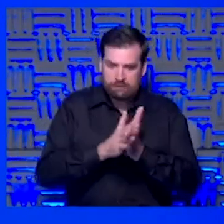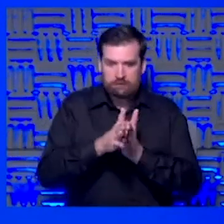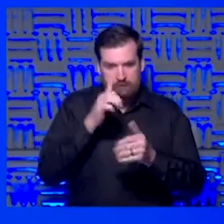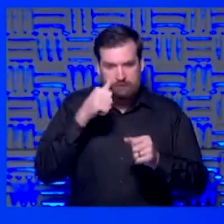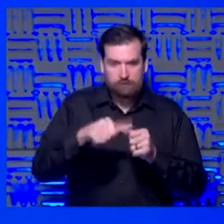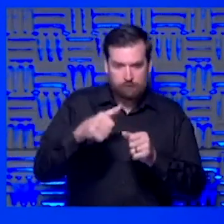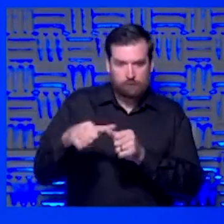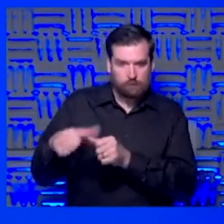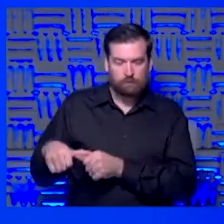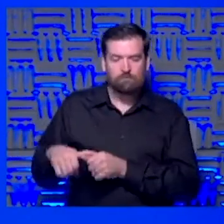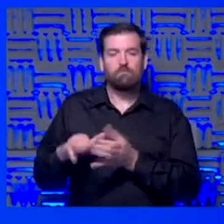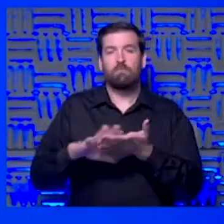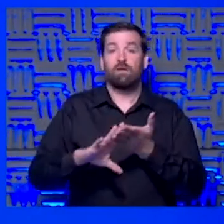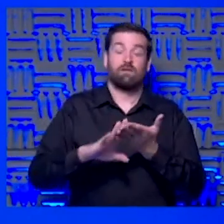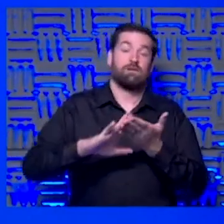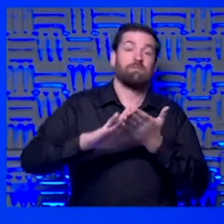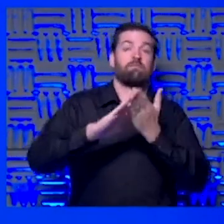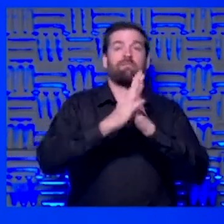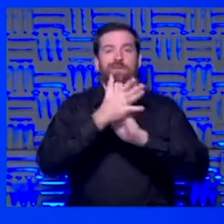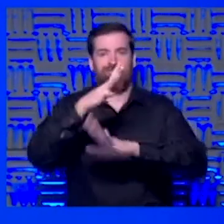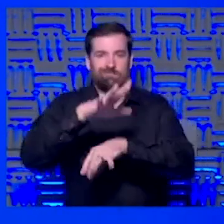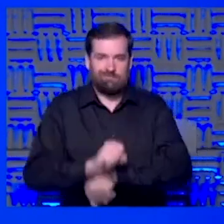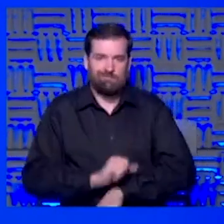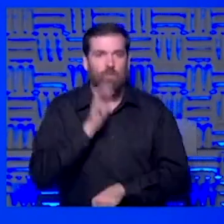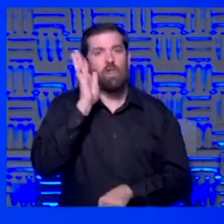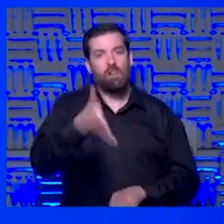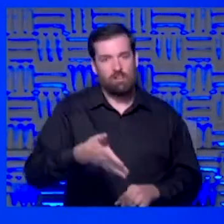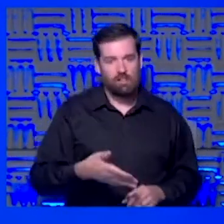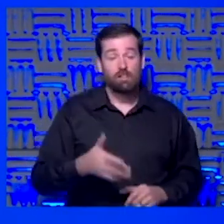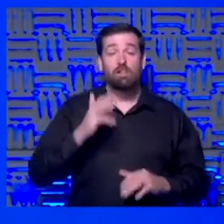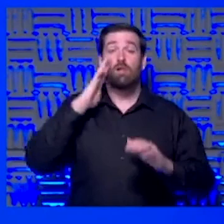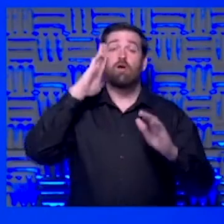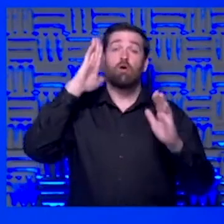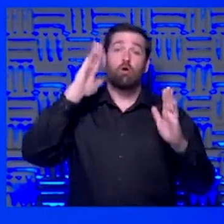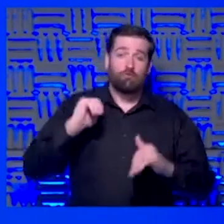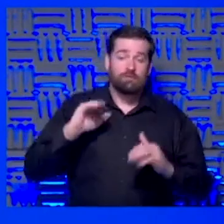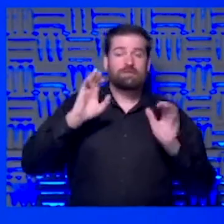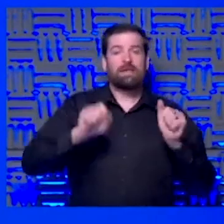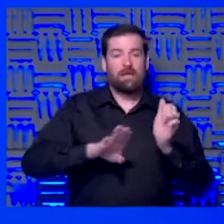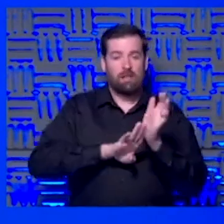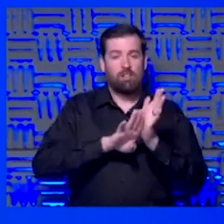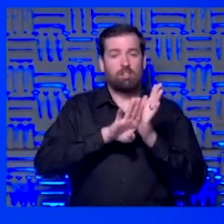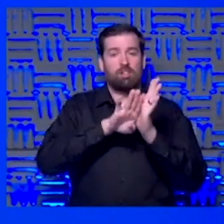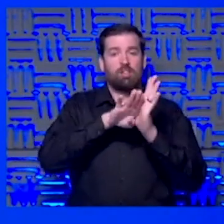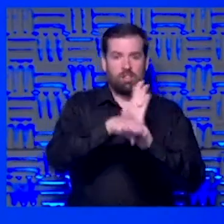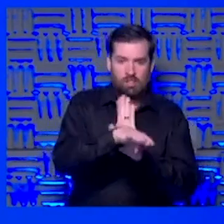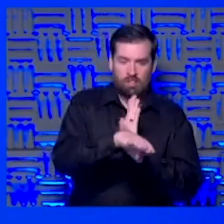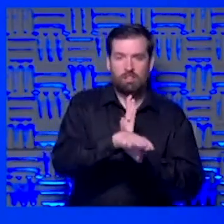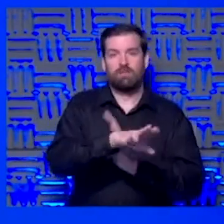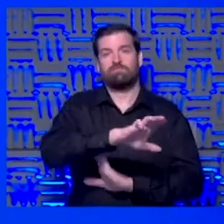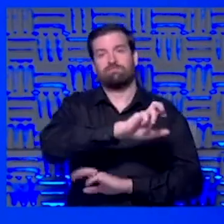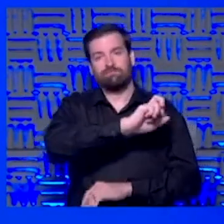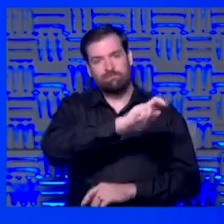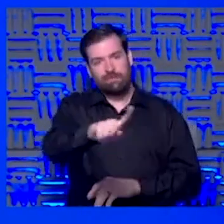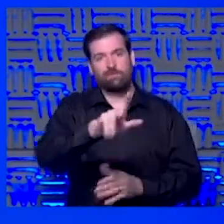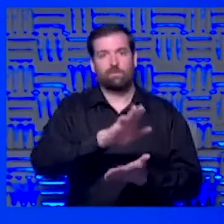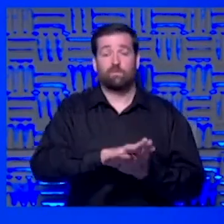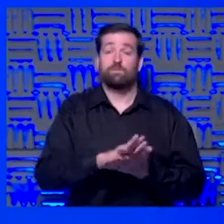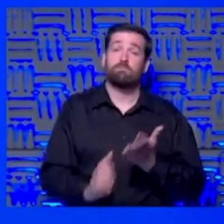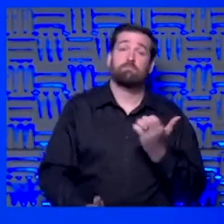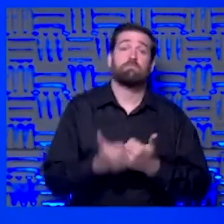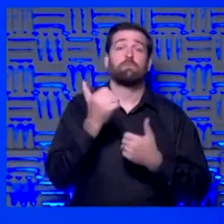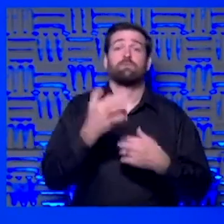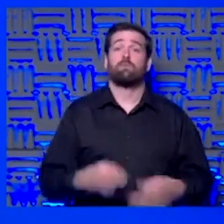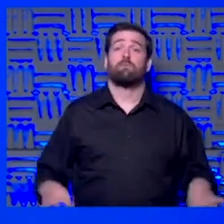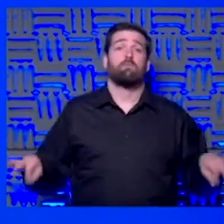be subconscious. And in that way, we can hopefully flatten the curve and get back to schools. And most importantly